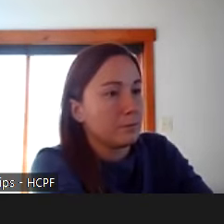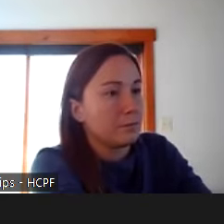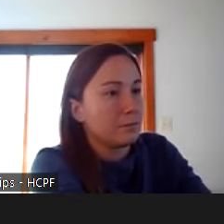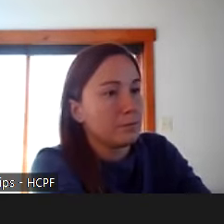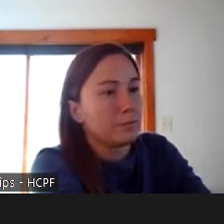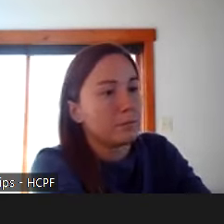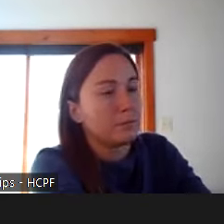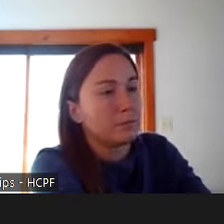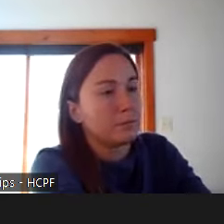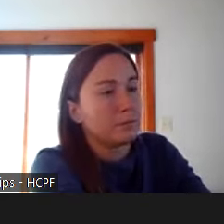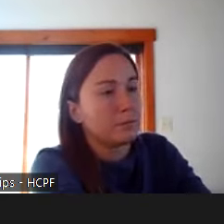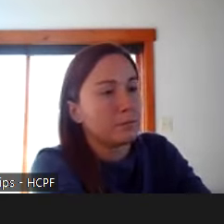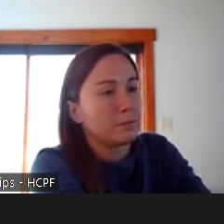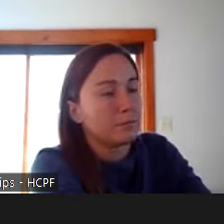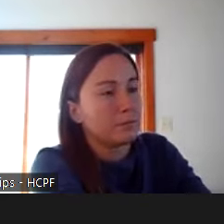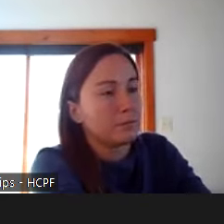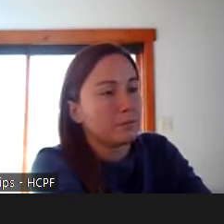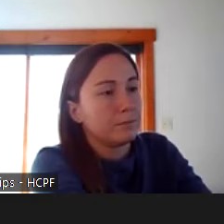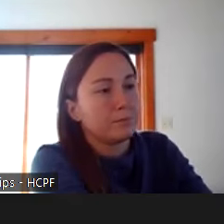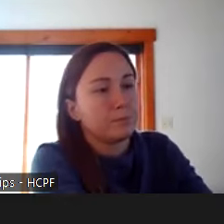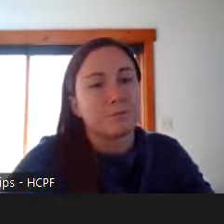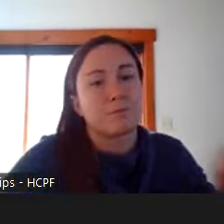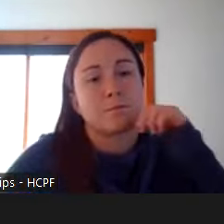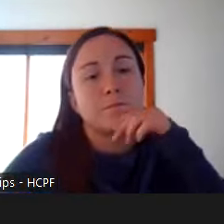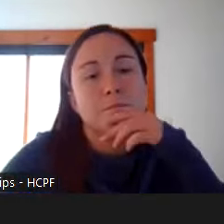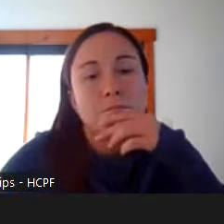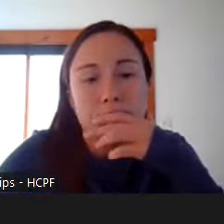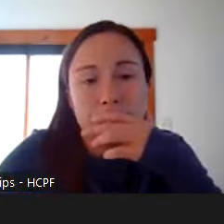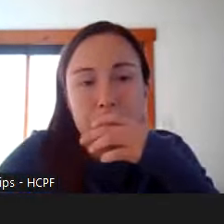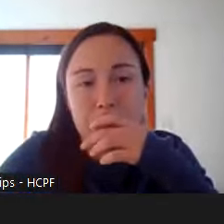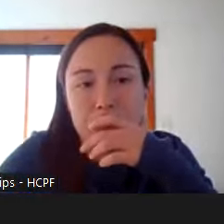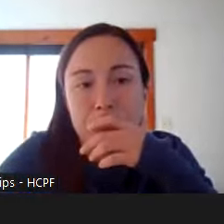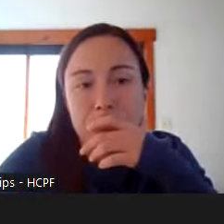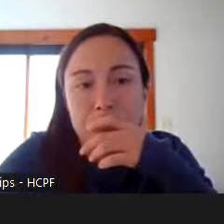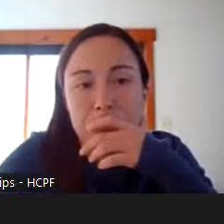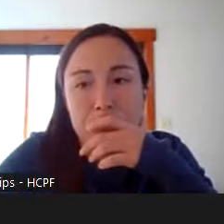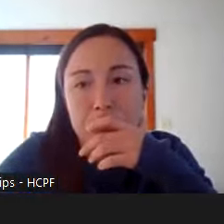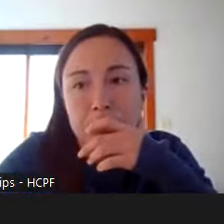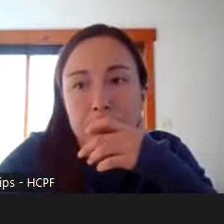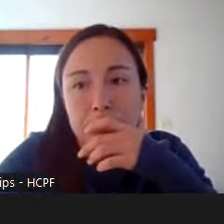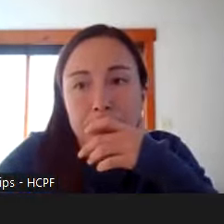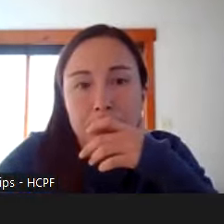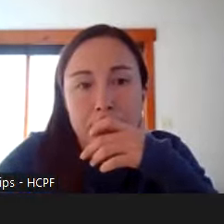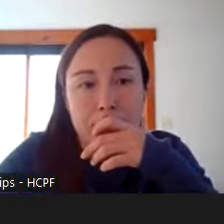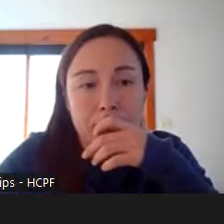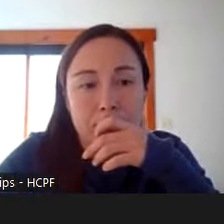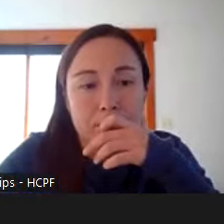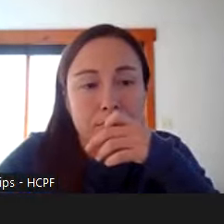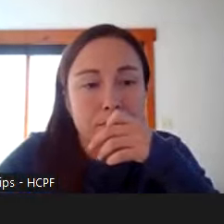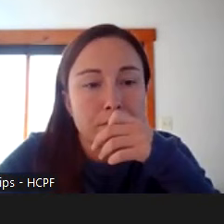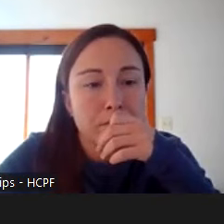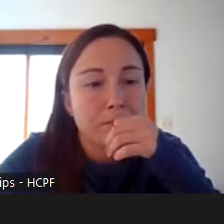it is aggravating, it is insulting that only now that a person